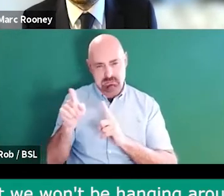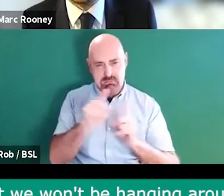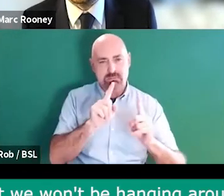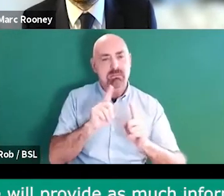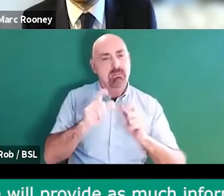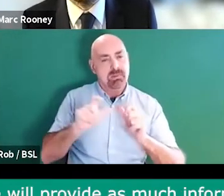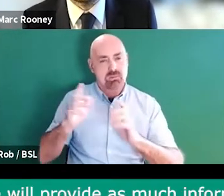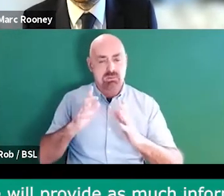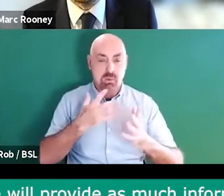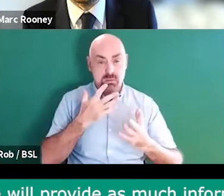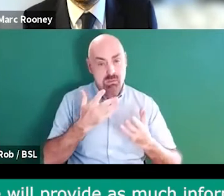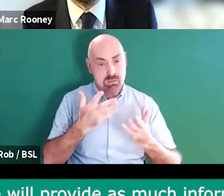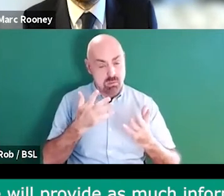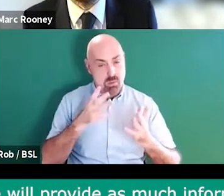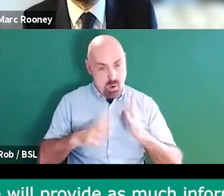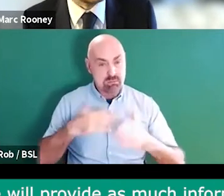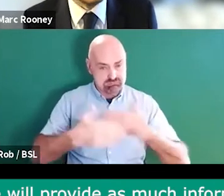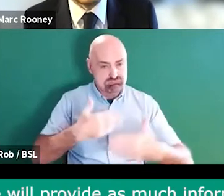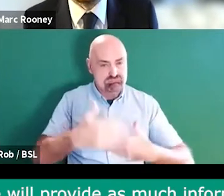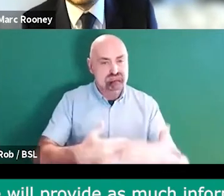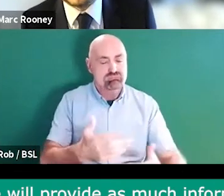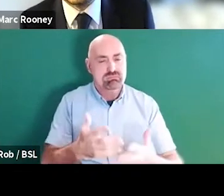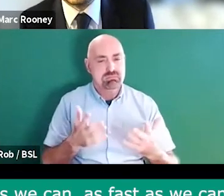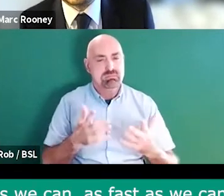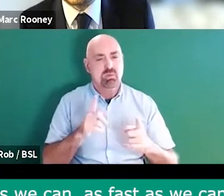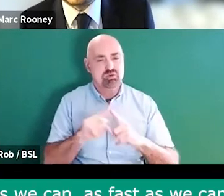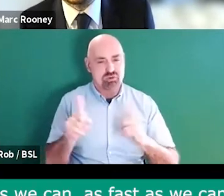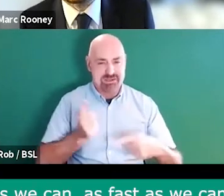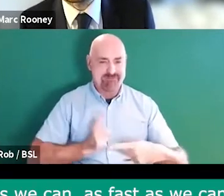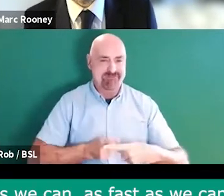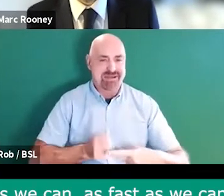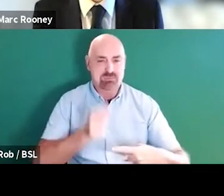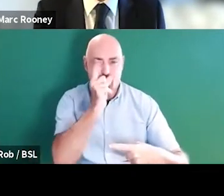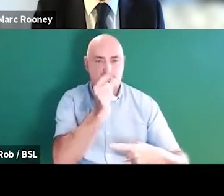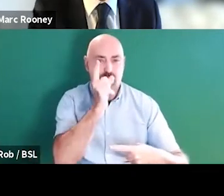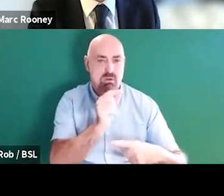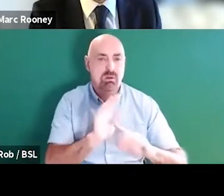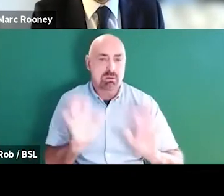won't be hanging around, but we'll provide as much information as we can as fast as we can.